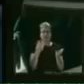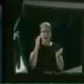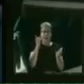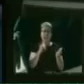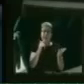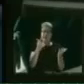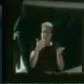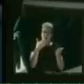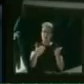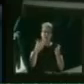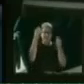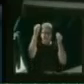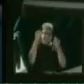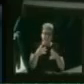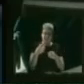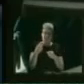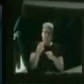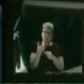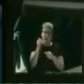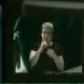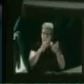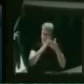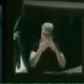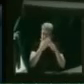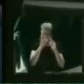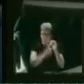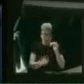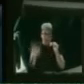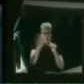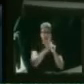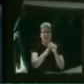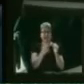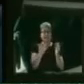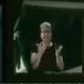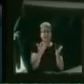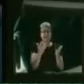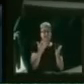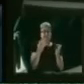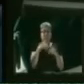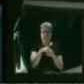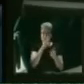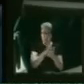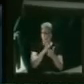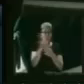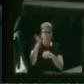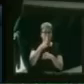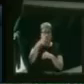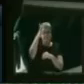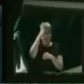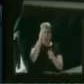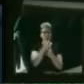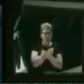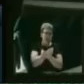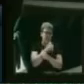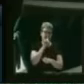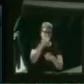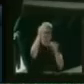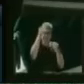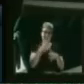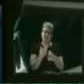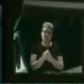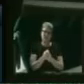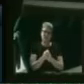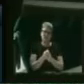teachers. Teachers that these communities and these schools, their parents love. And